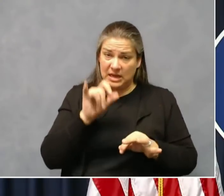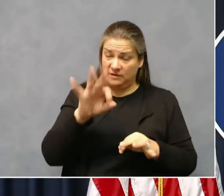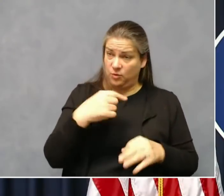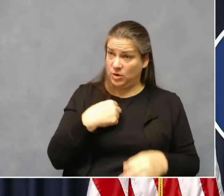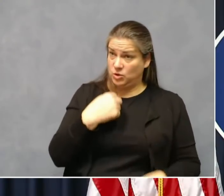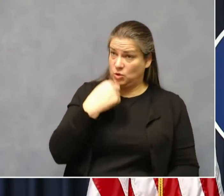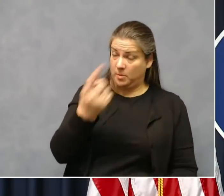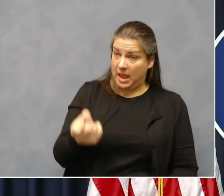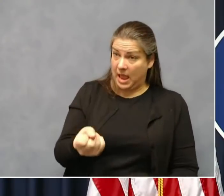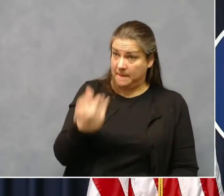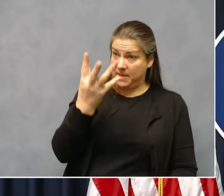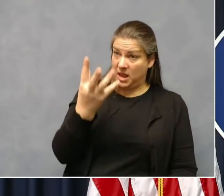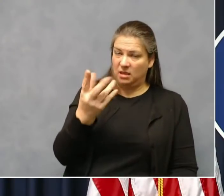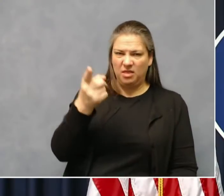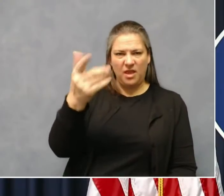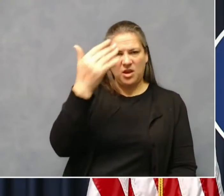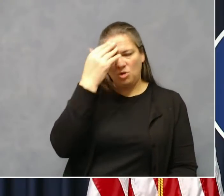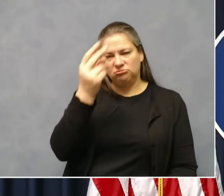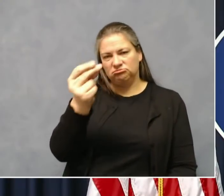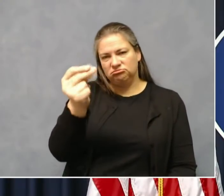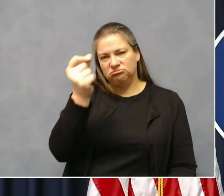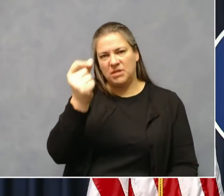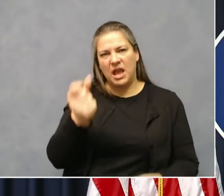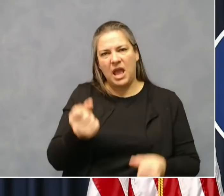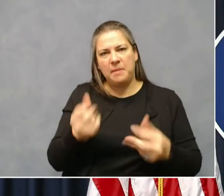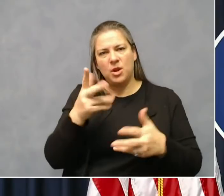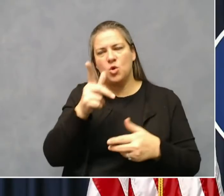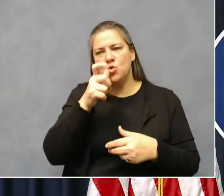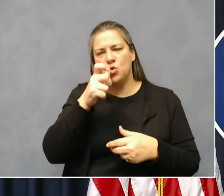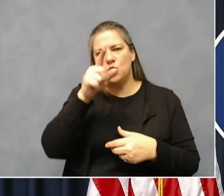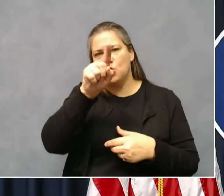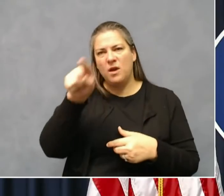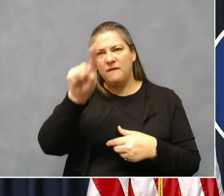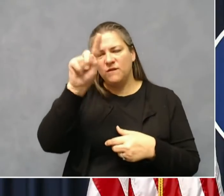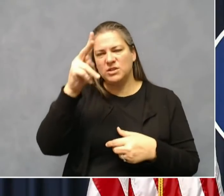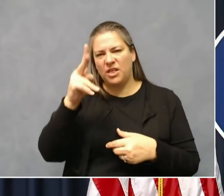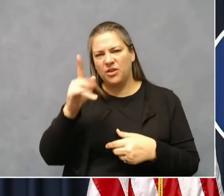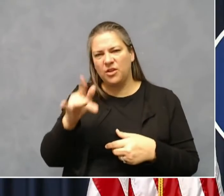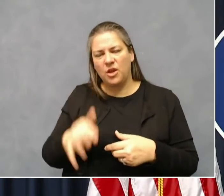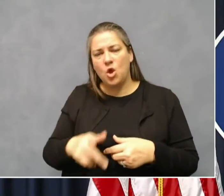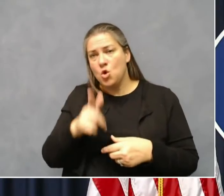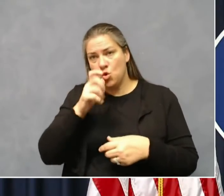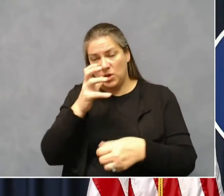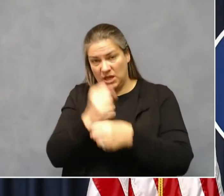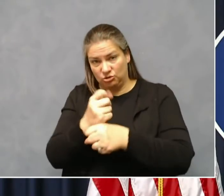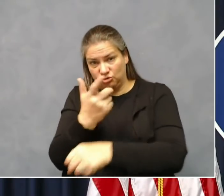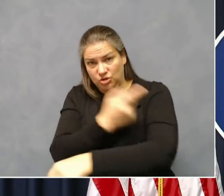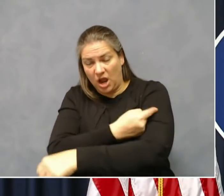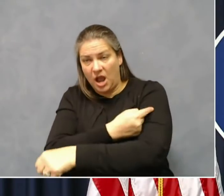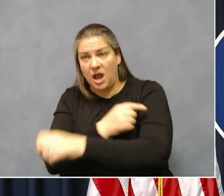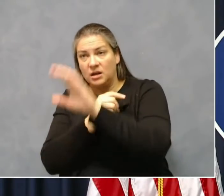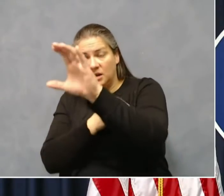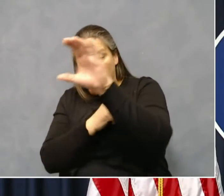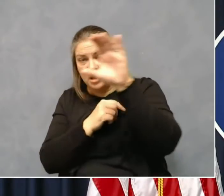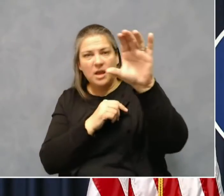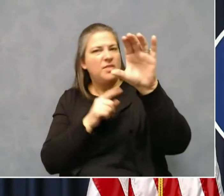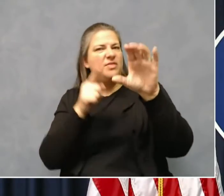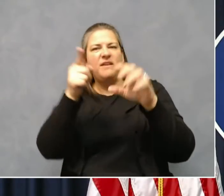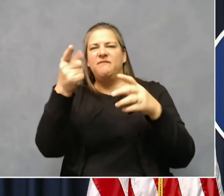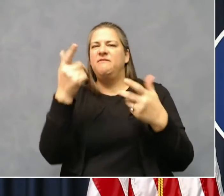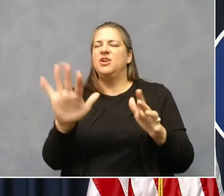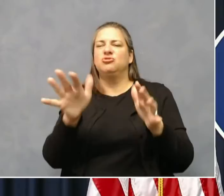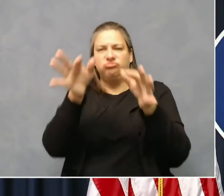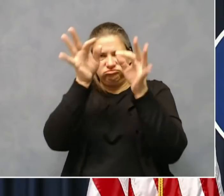they would know exactly which employees they were. And each of these systems, to my knowledge, have already gone through and determined who is